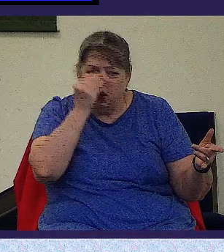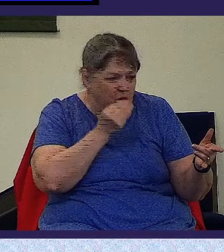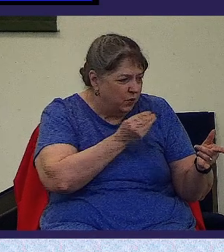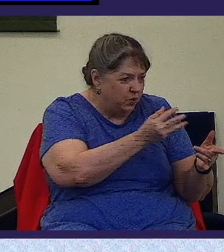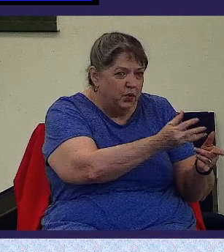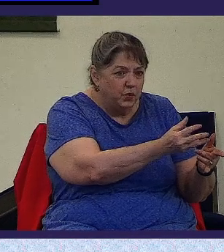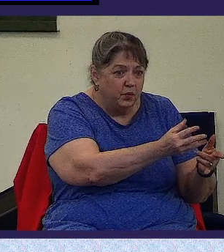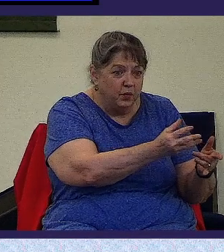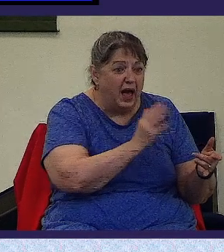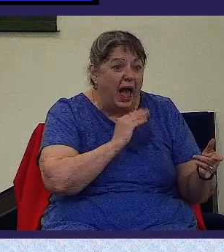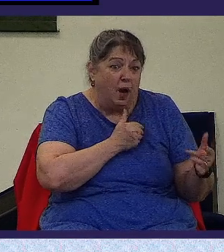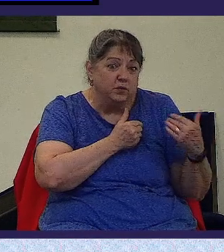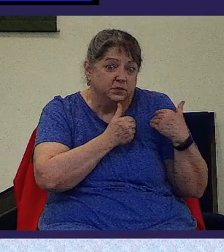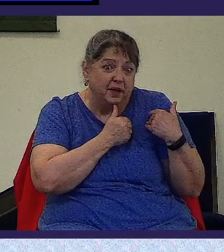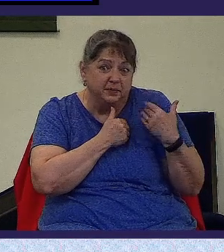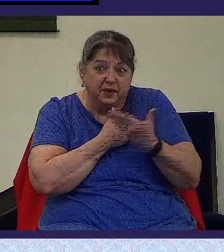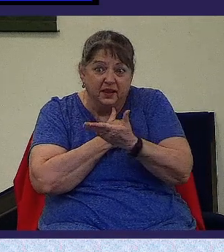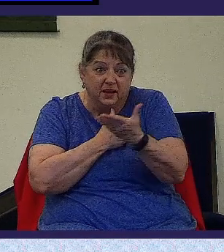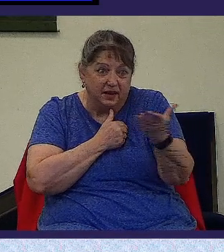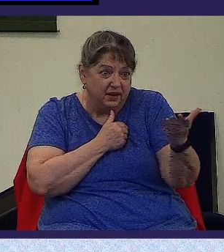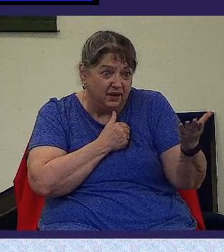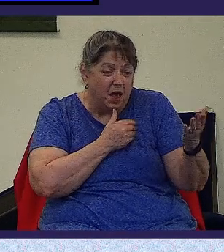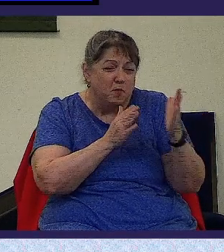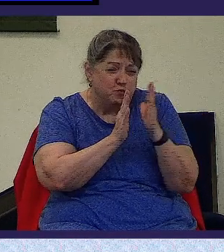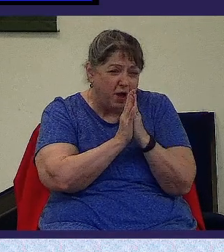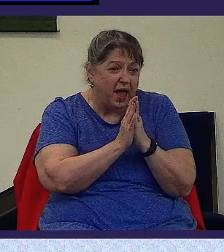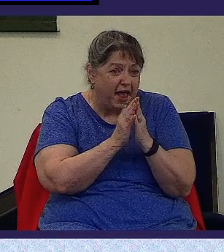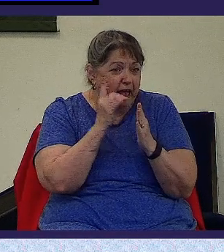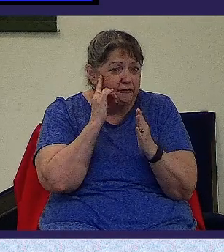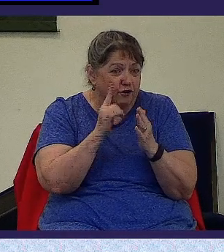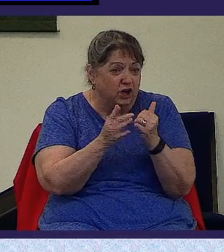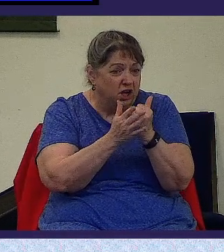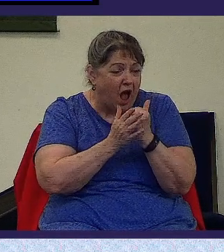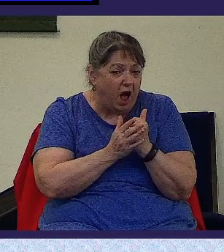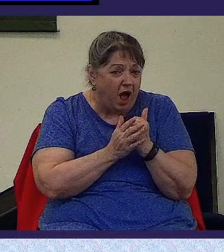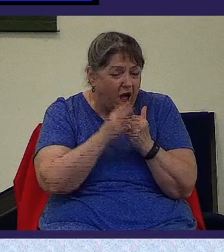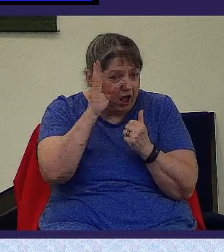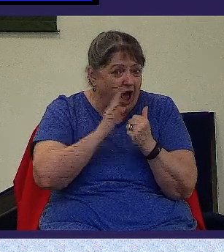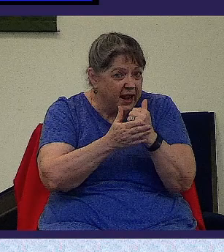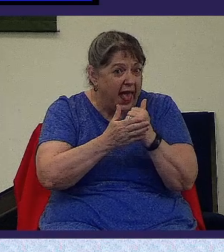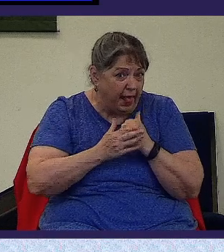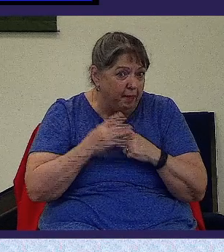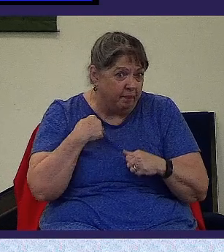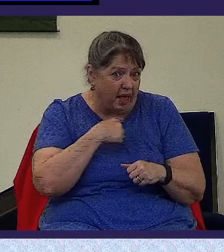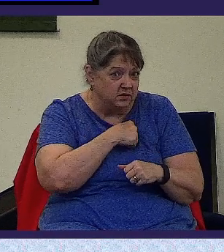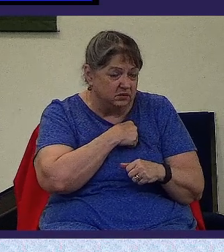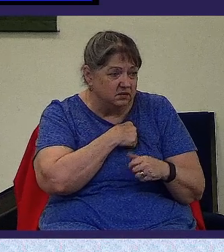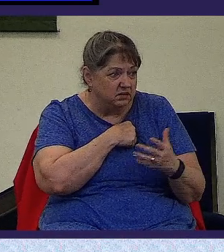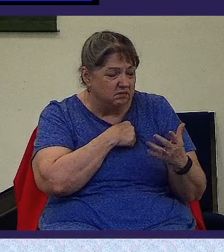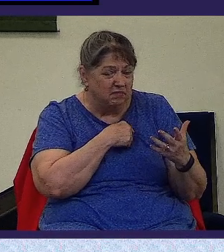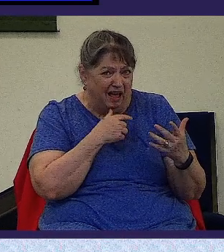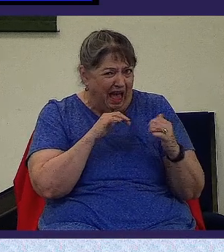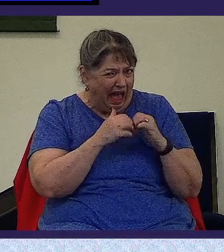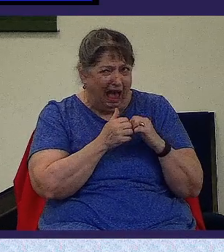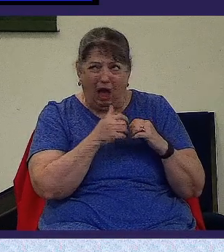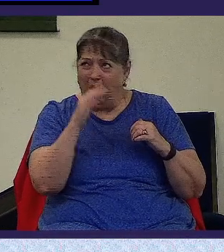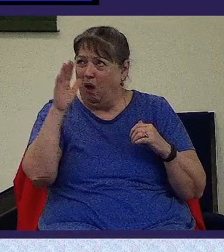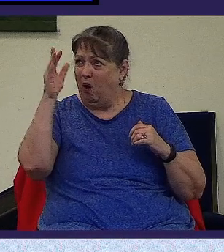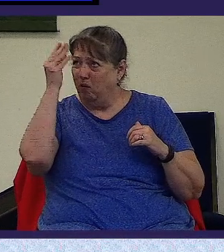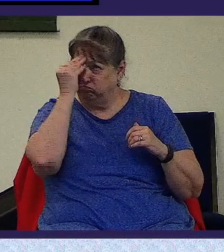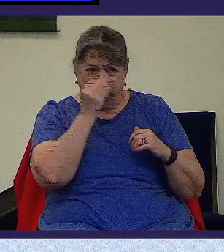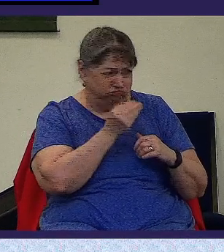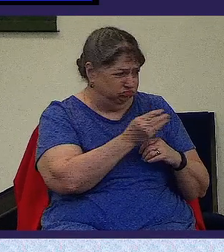constantly if it's not one thing the next thing it's things after they being added uh that there is there is hope and that hope